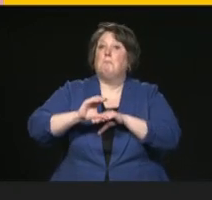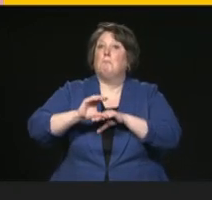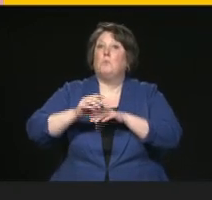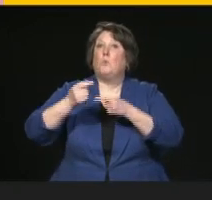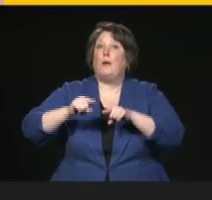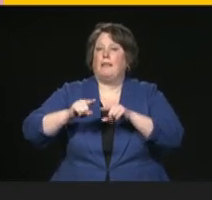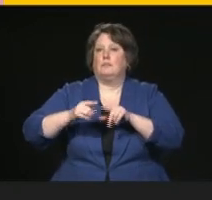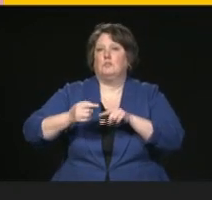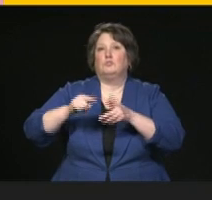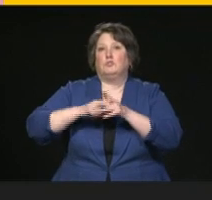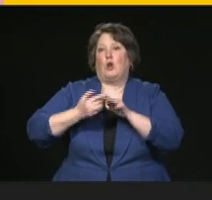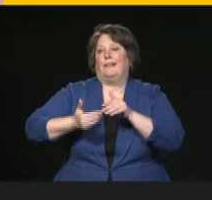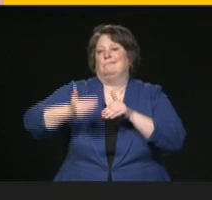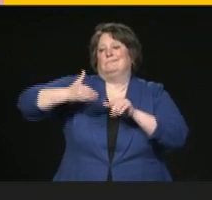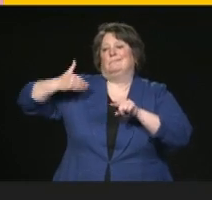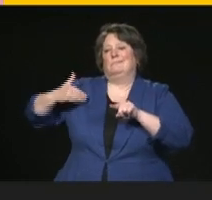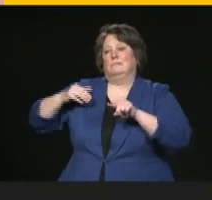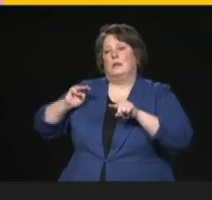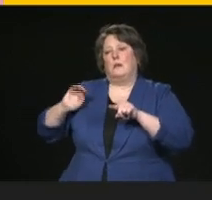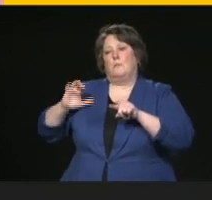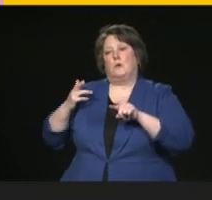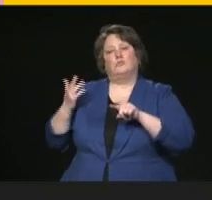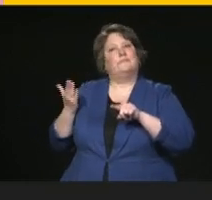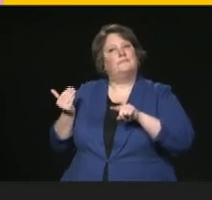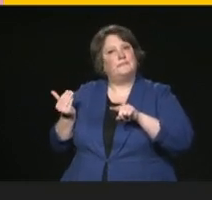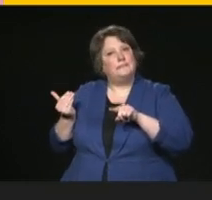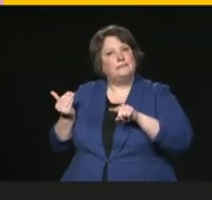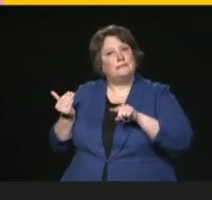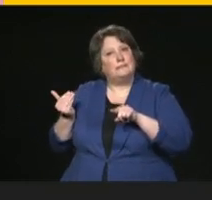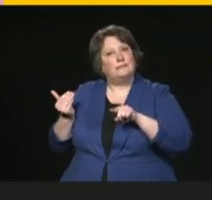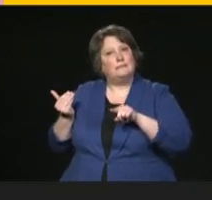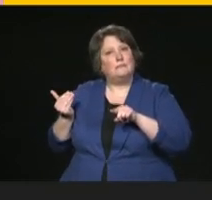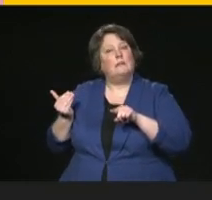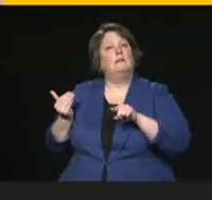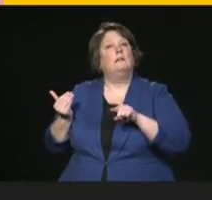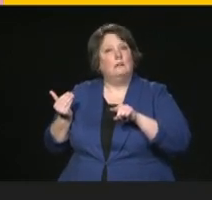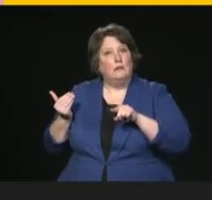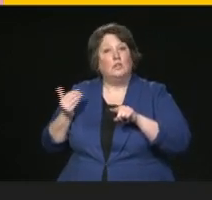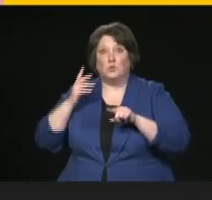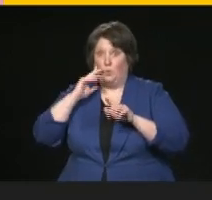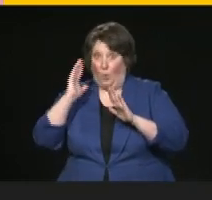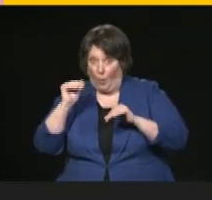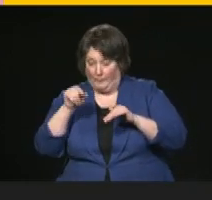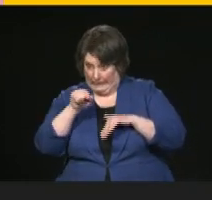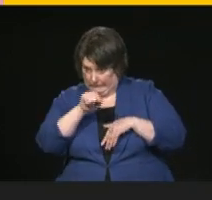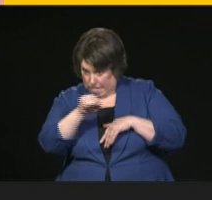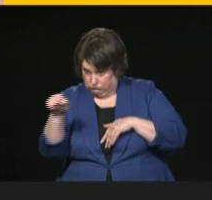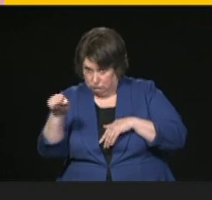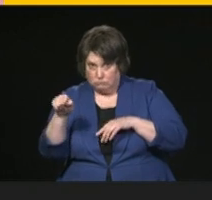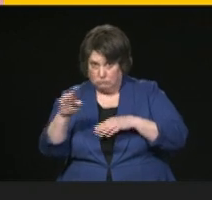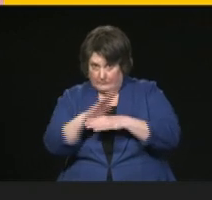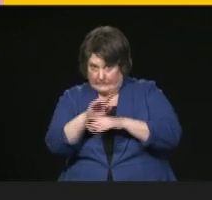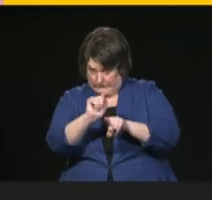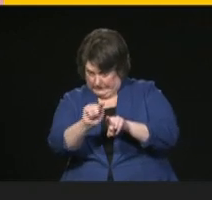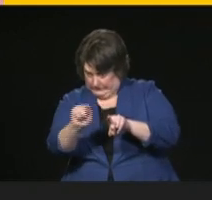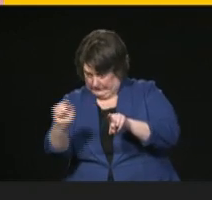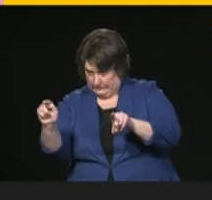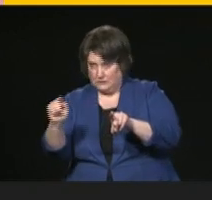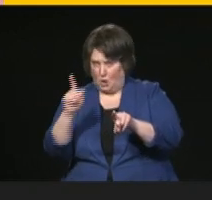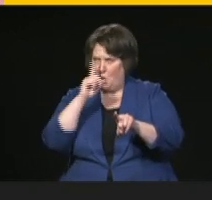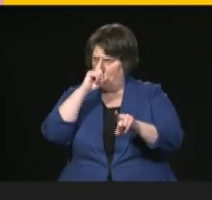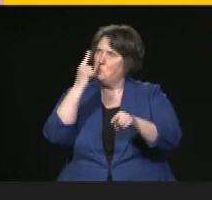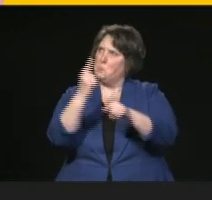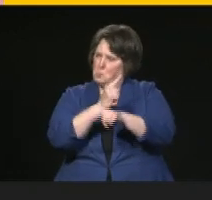we very much hope that companies will take that into account and will hang on to their